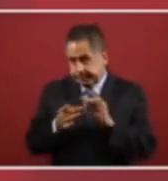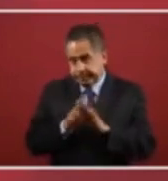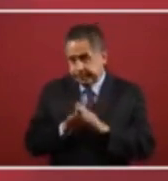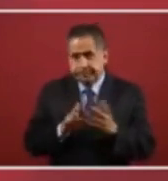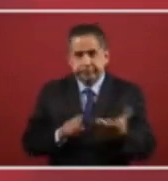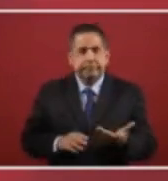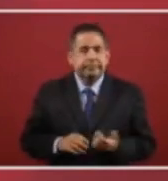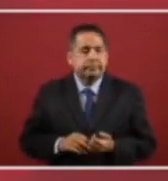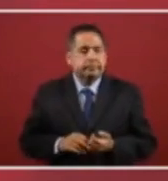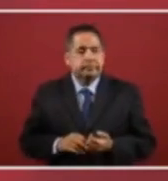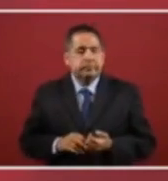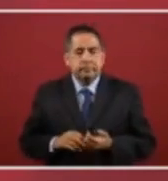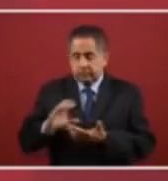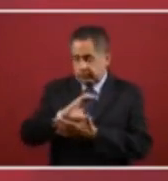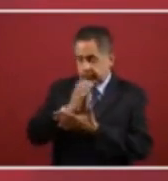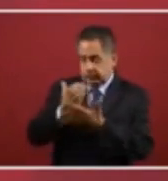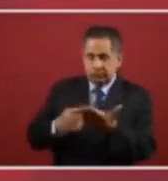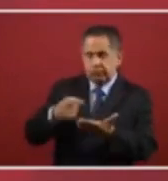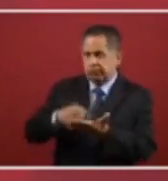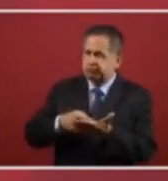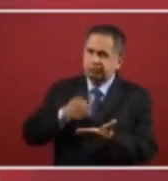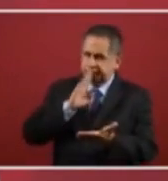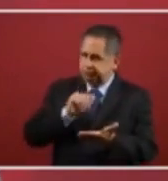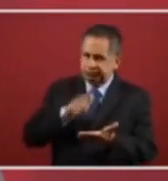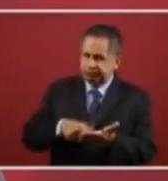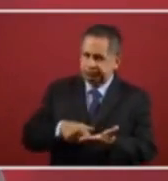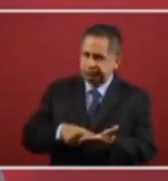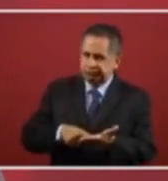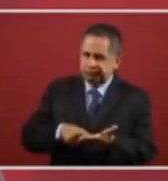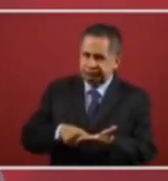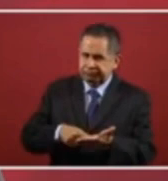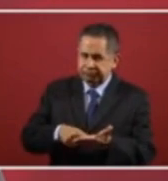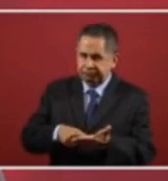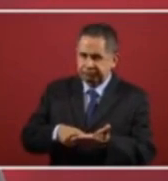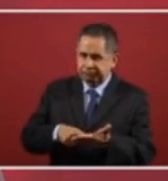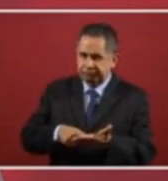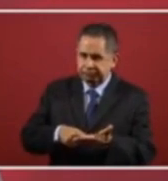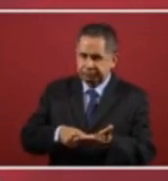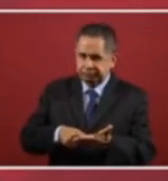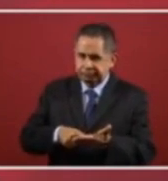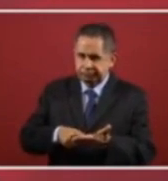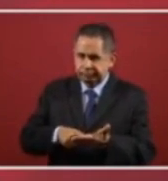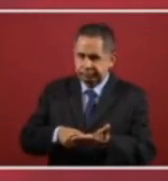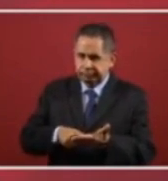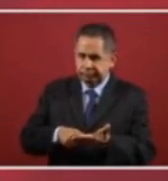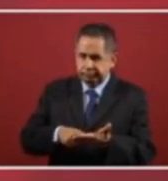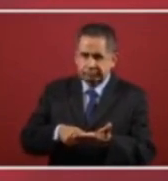even though they had contracts that were considered to be